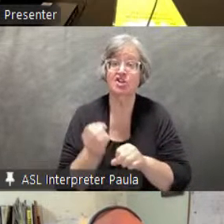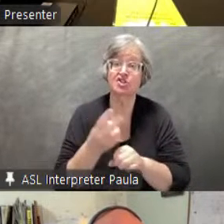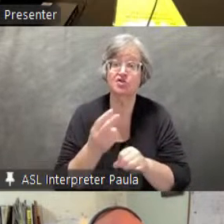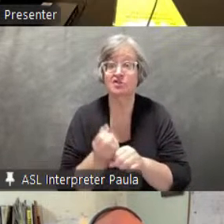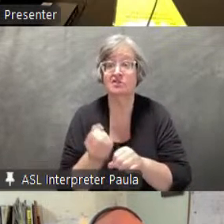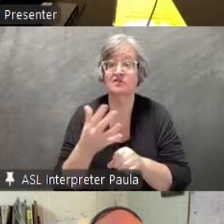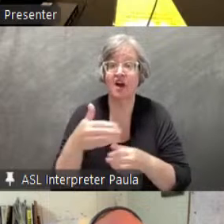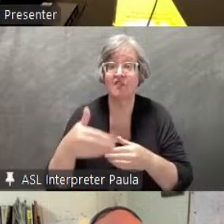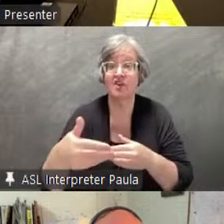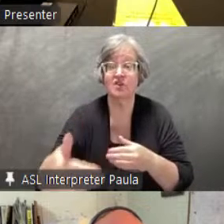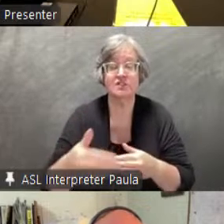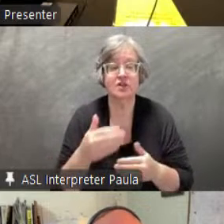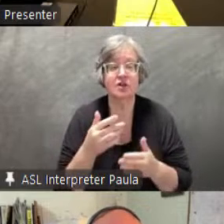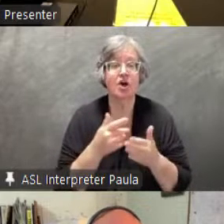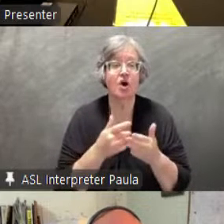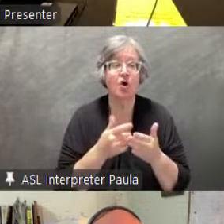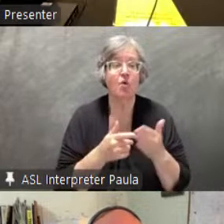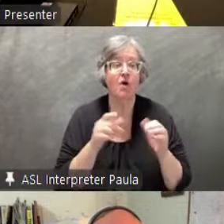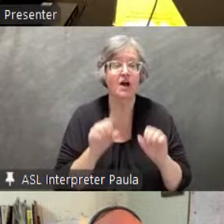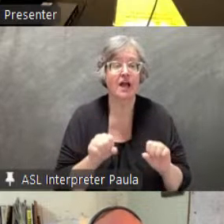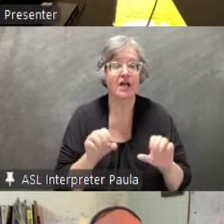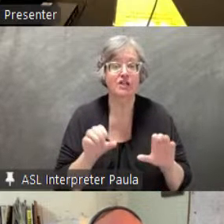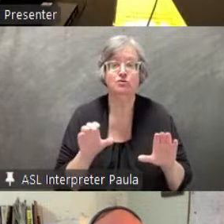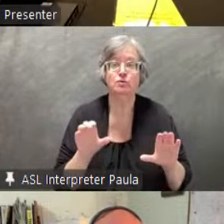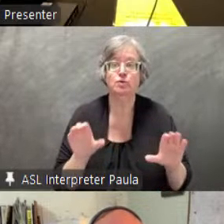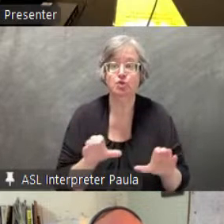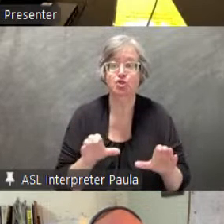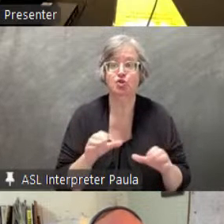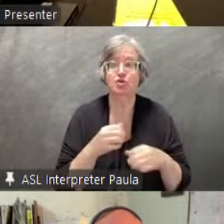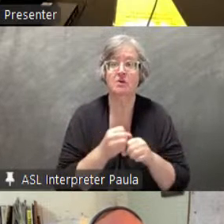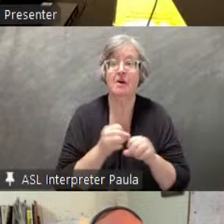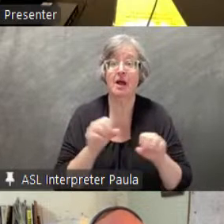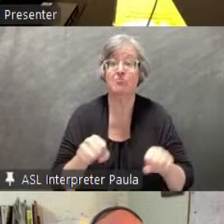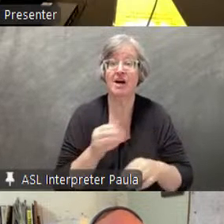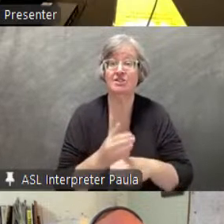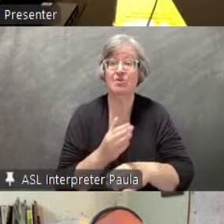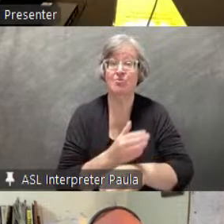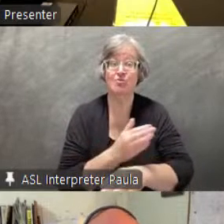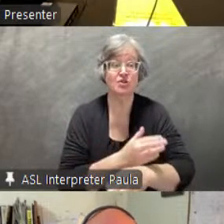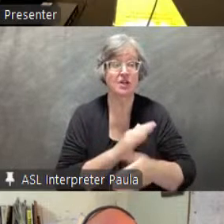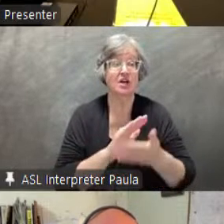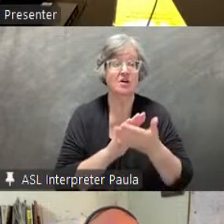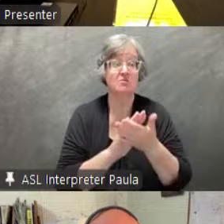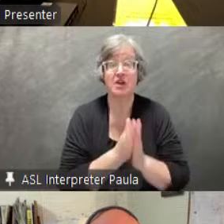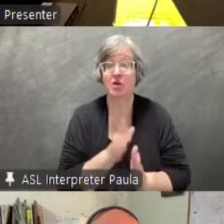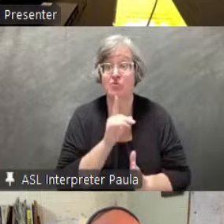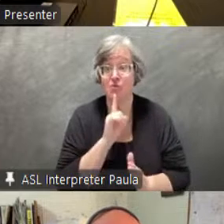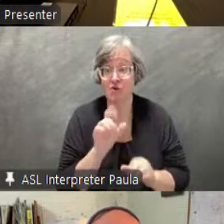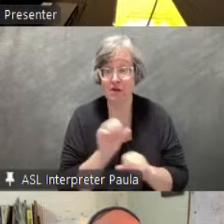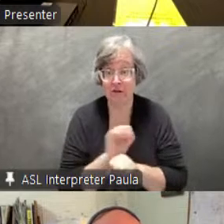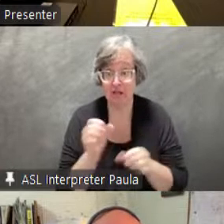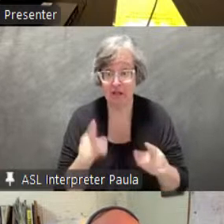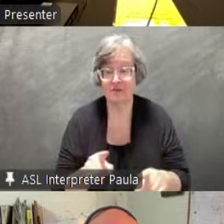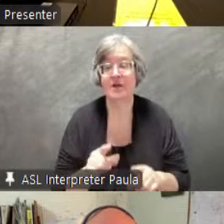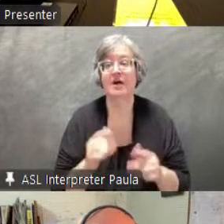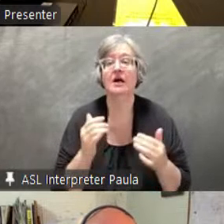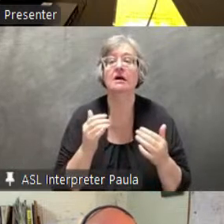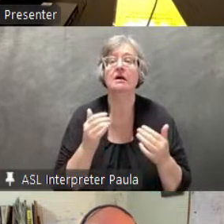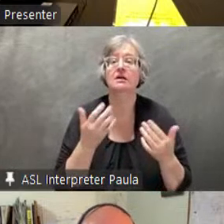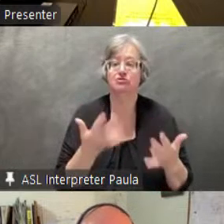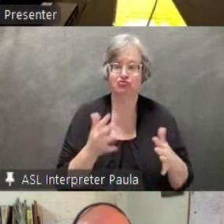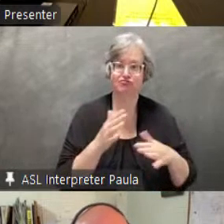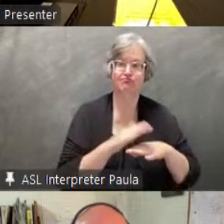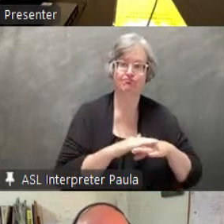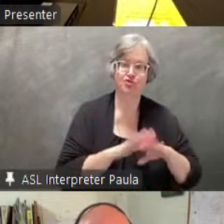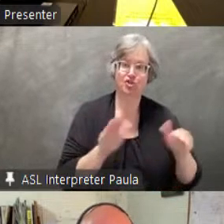take possible improvements to really become real? So that's just a little bit of setup. I'm going to turn it over